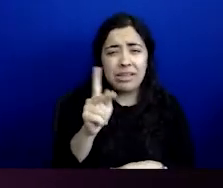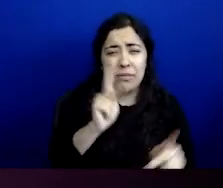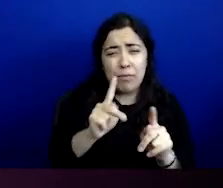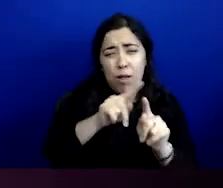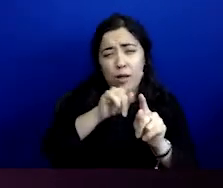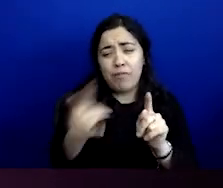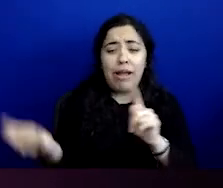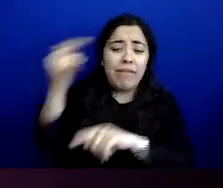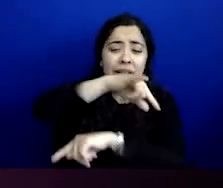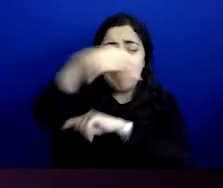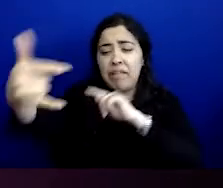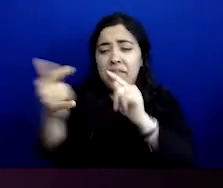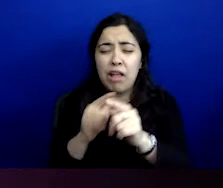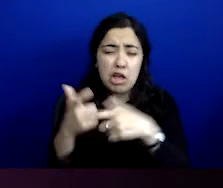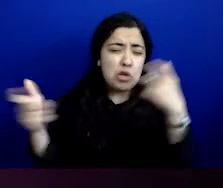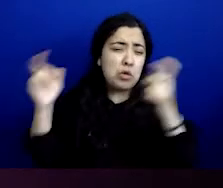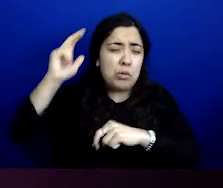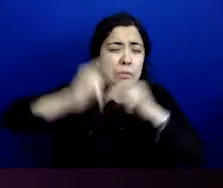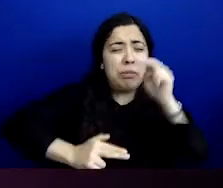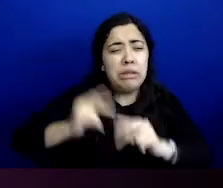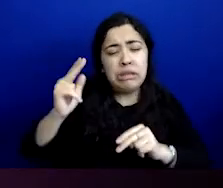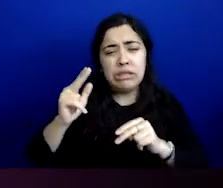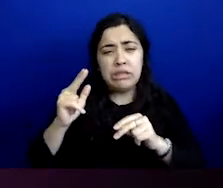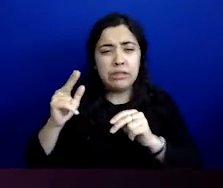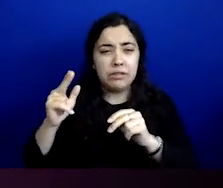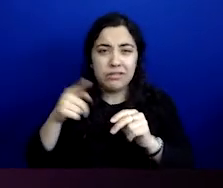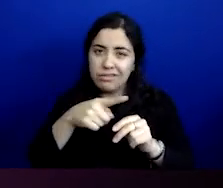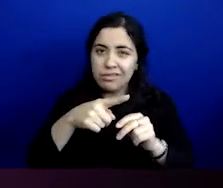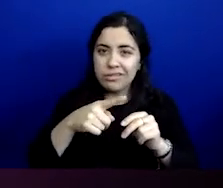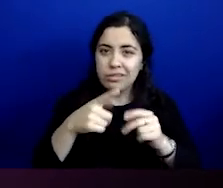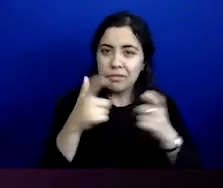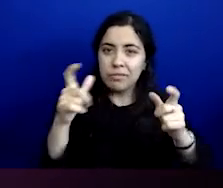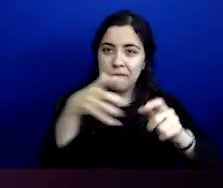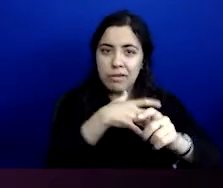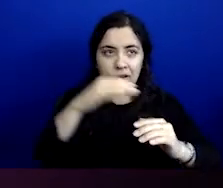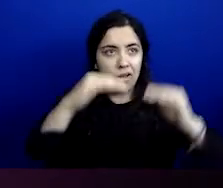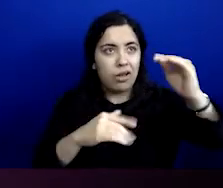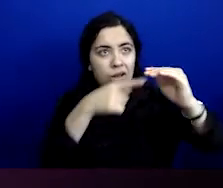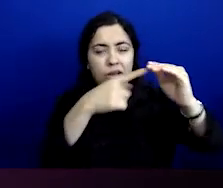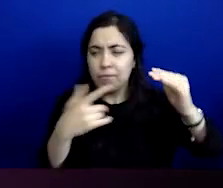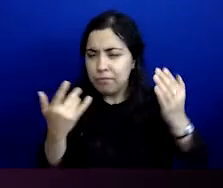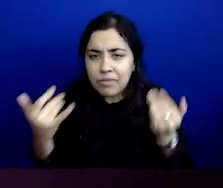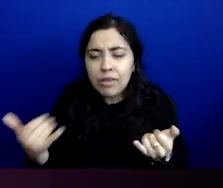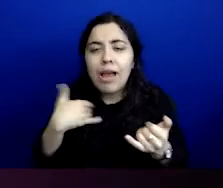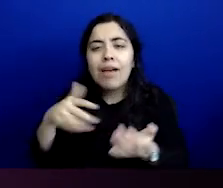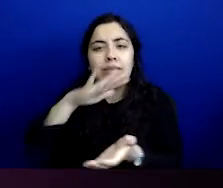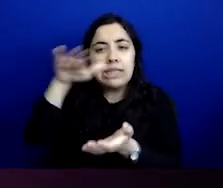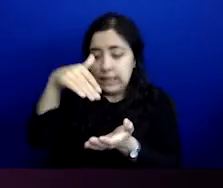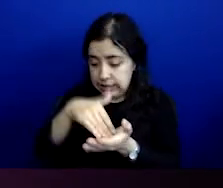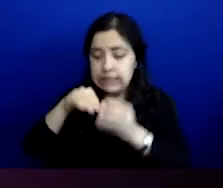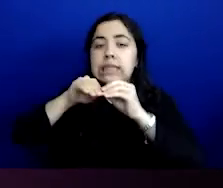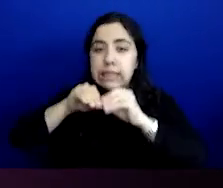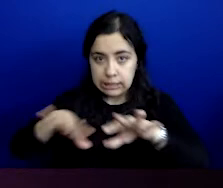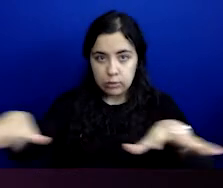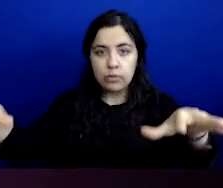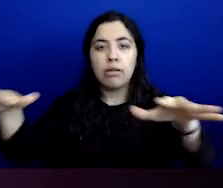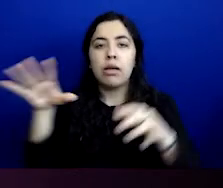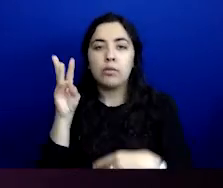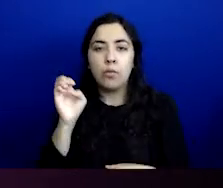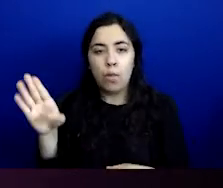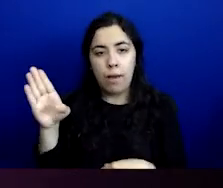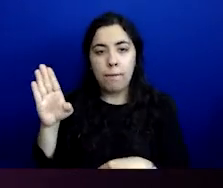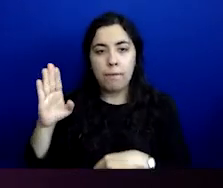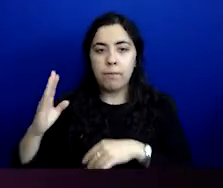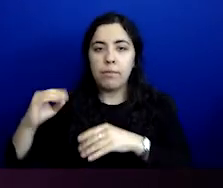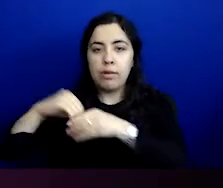and huge buildings and stuff. You have this idea of decentralized web infrastructure. That's some of the stuff I want to talk about today around the actual